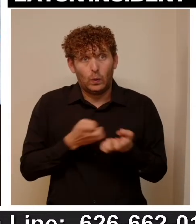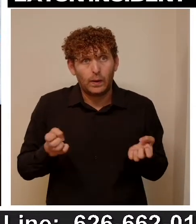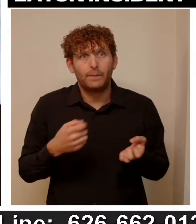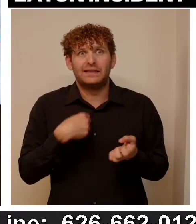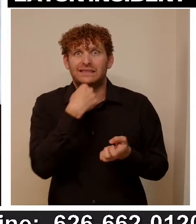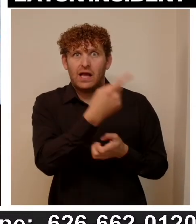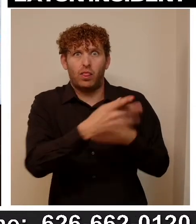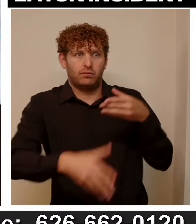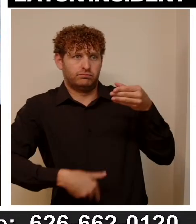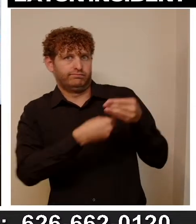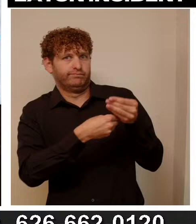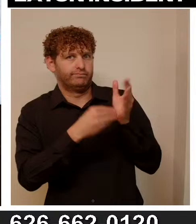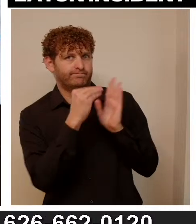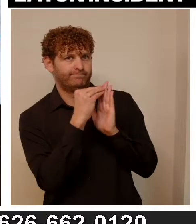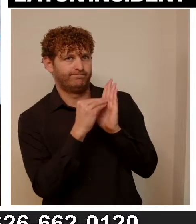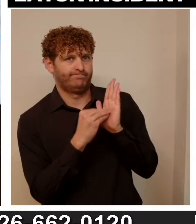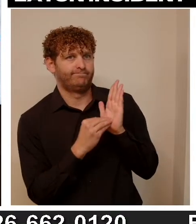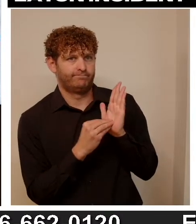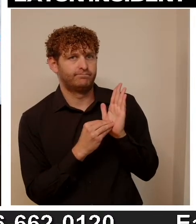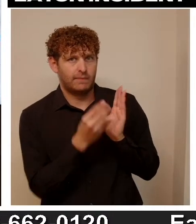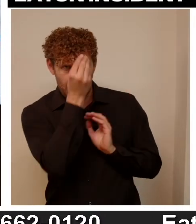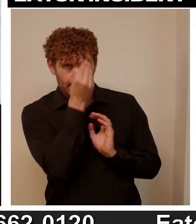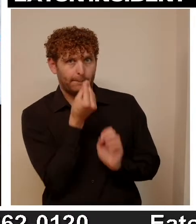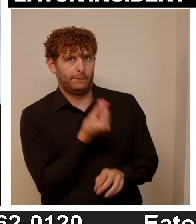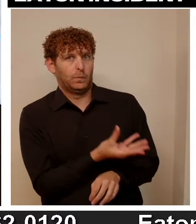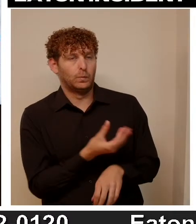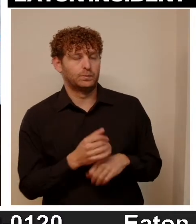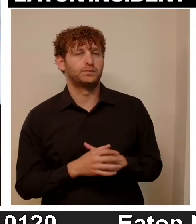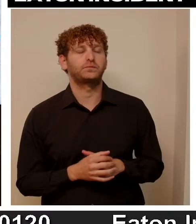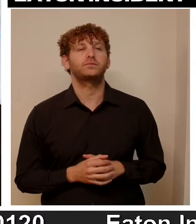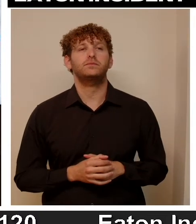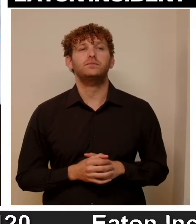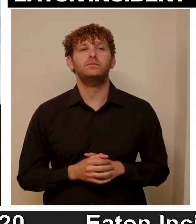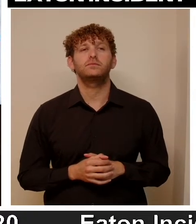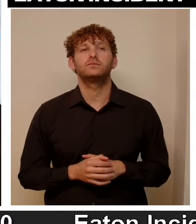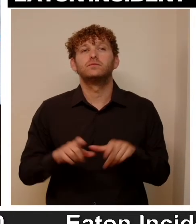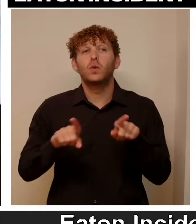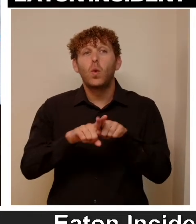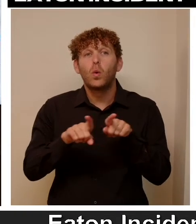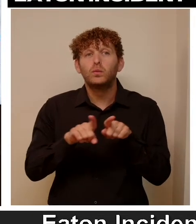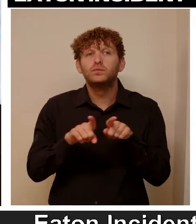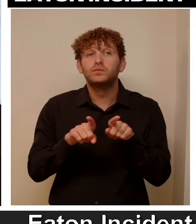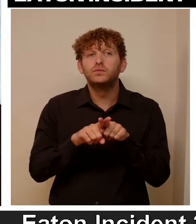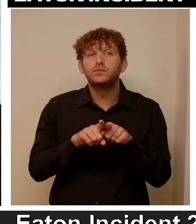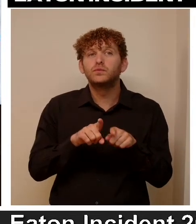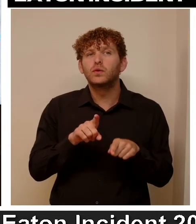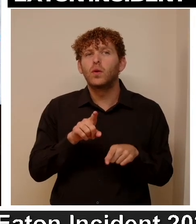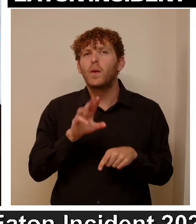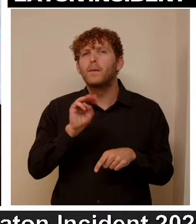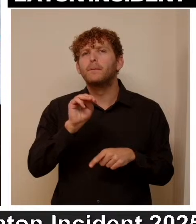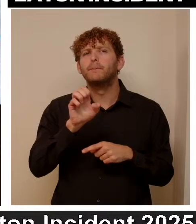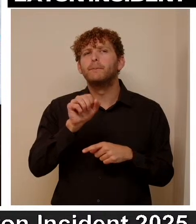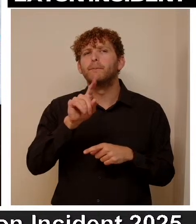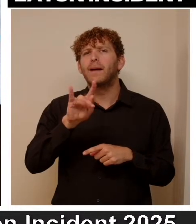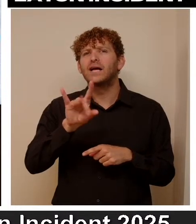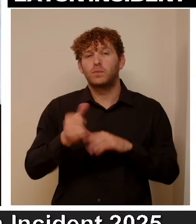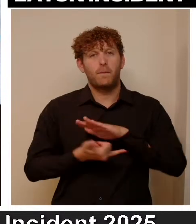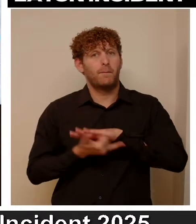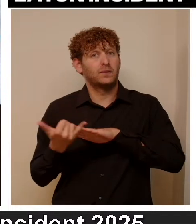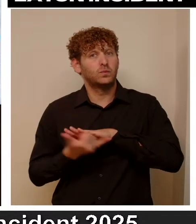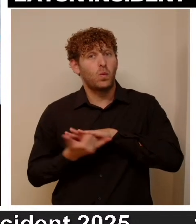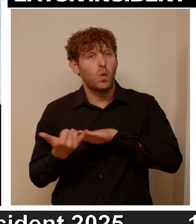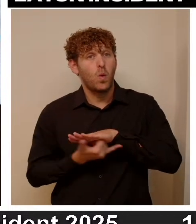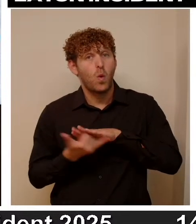sure that you reach back out to us and let us know. Also, we're hearing that Metro is free right now. All